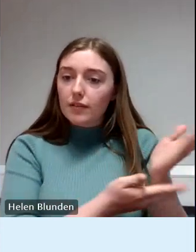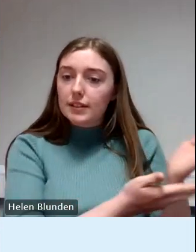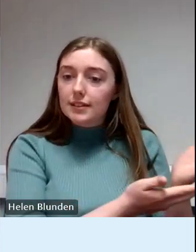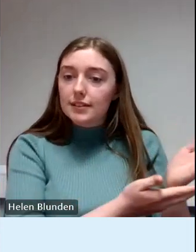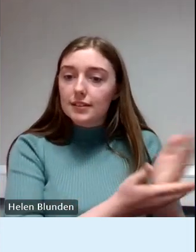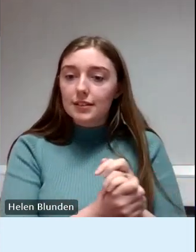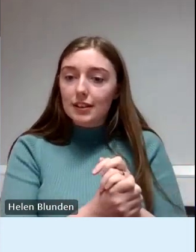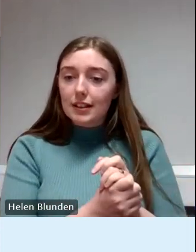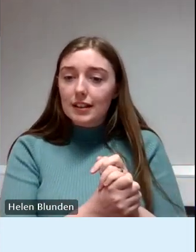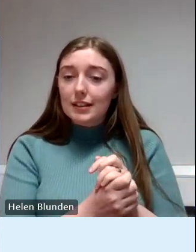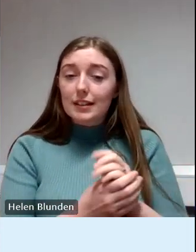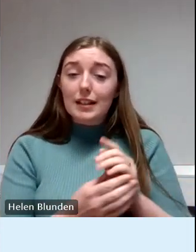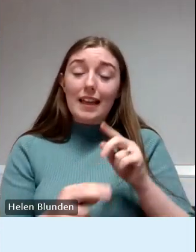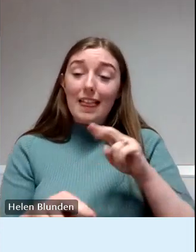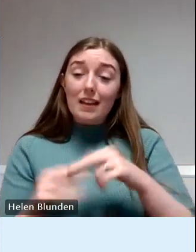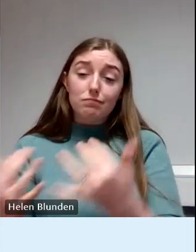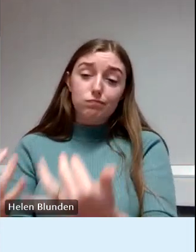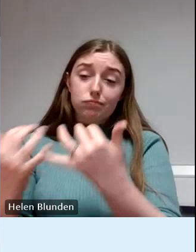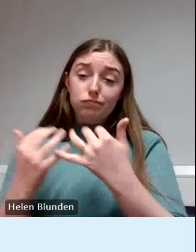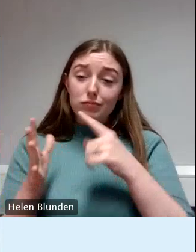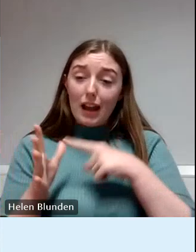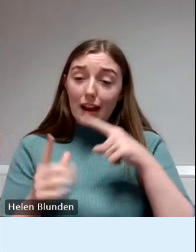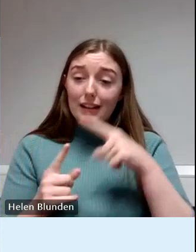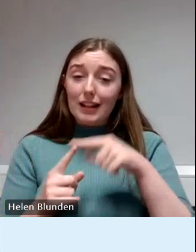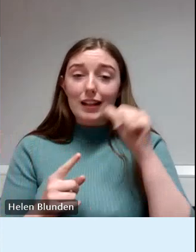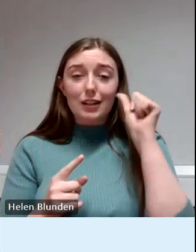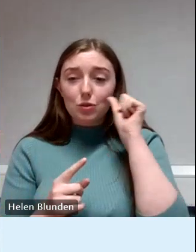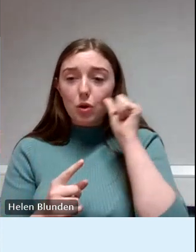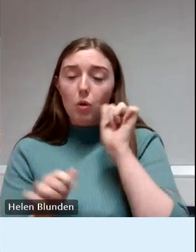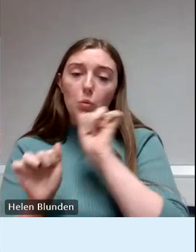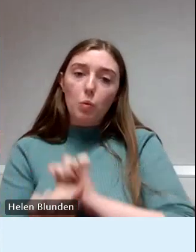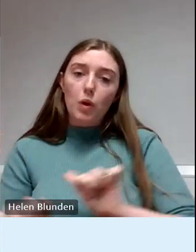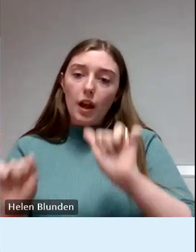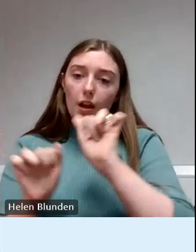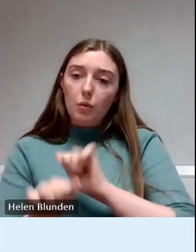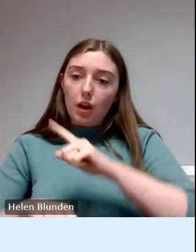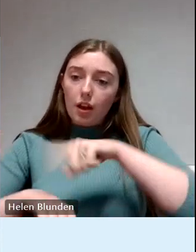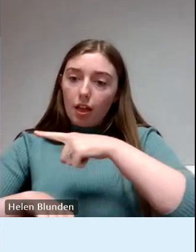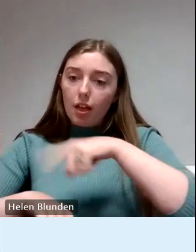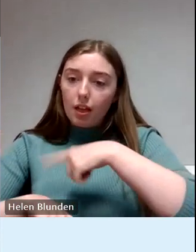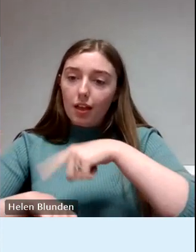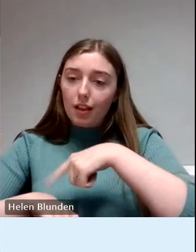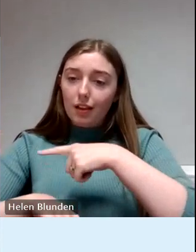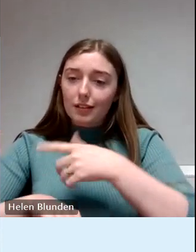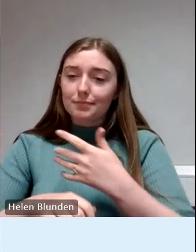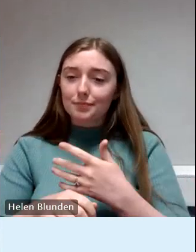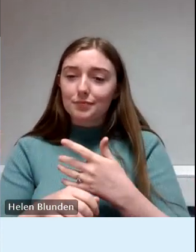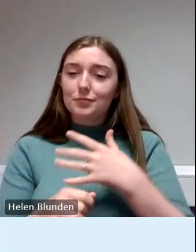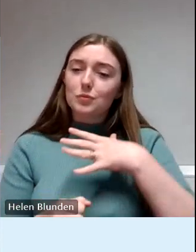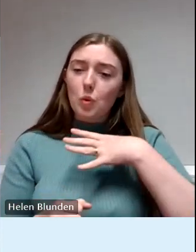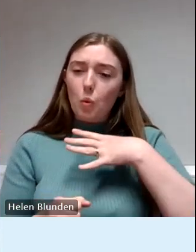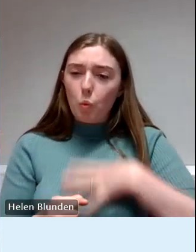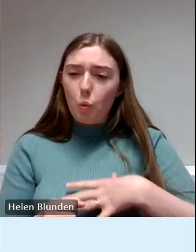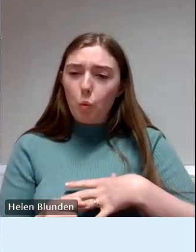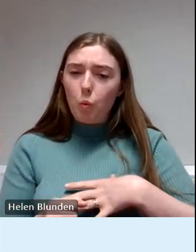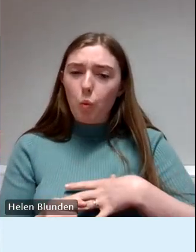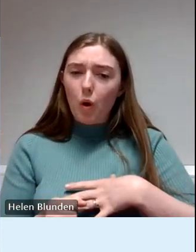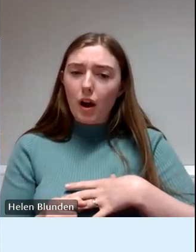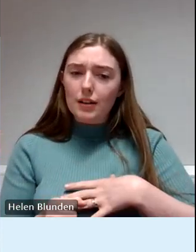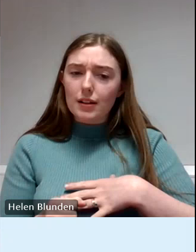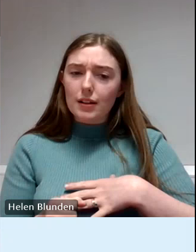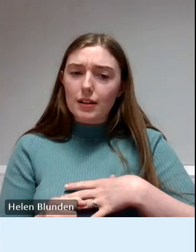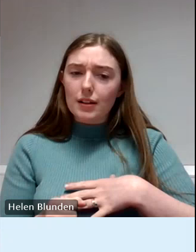can lead to long wait times and everything that goes with that. And so very much we want people to be directed to the care that